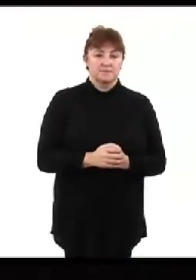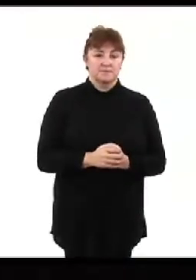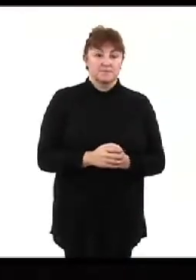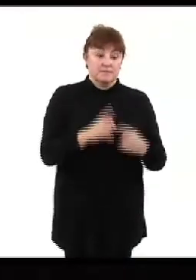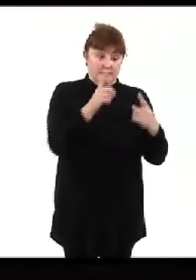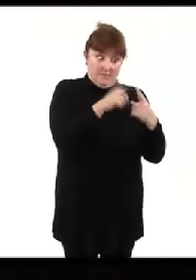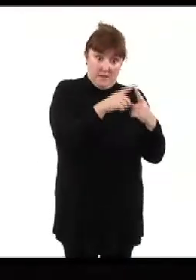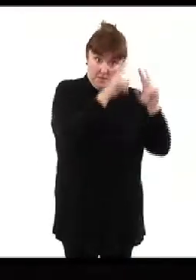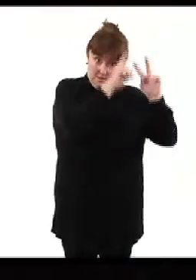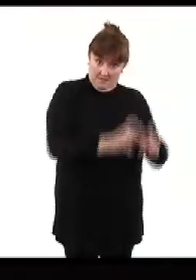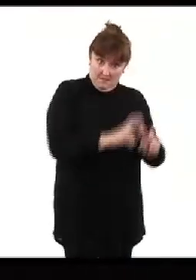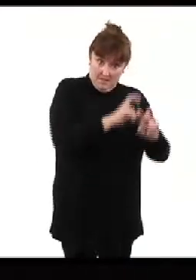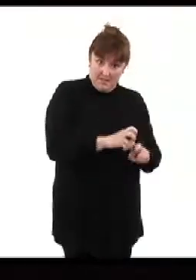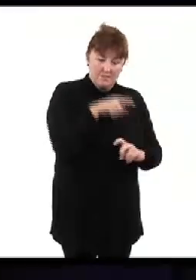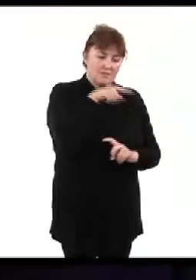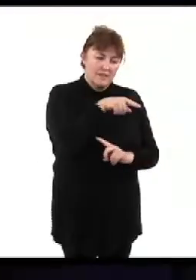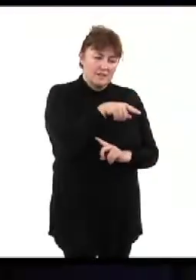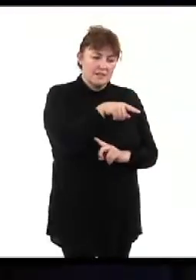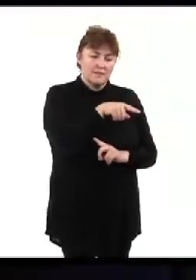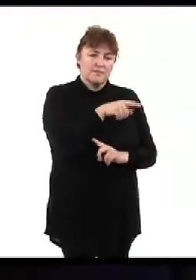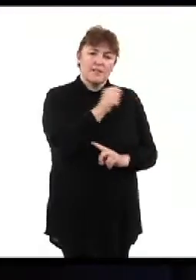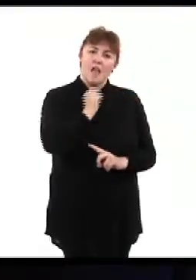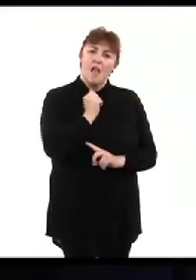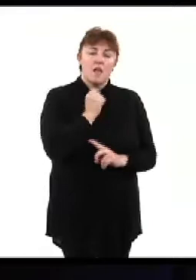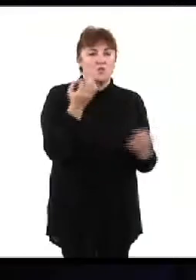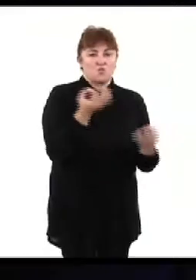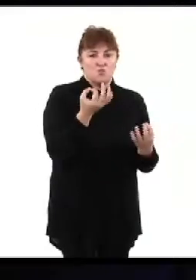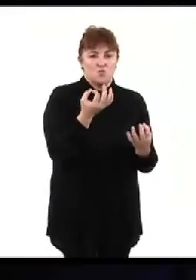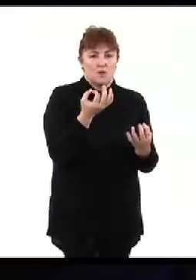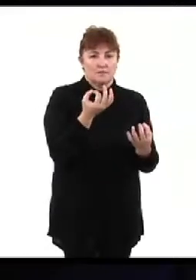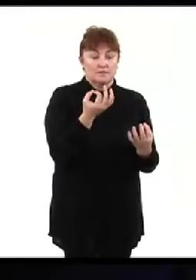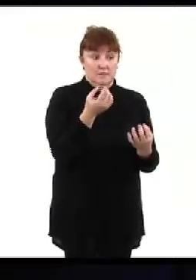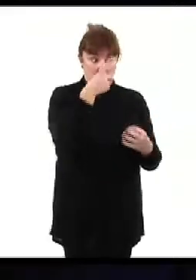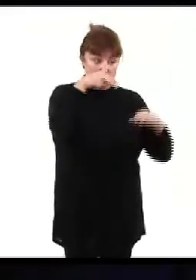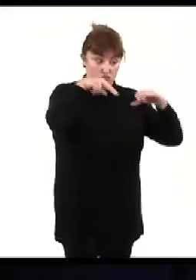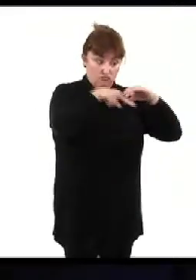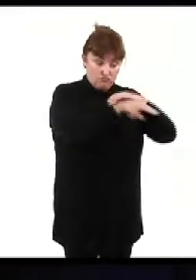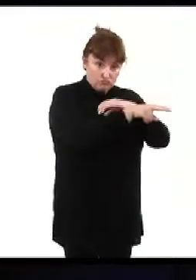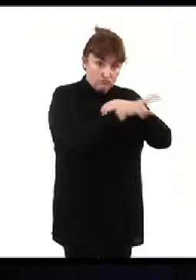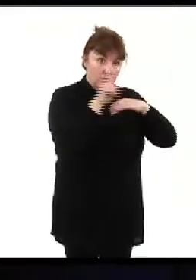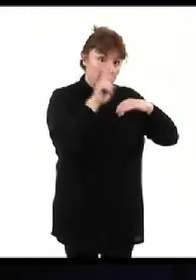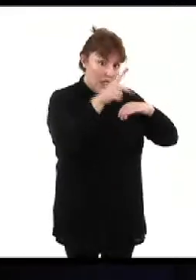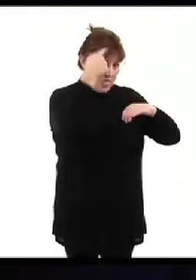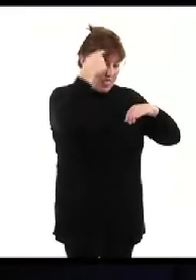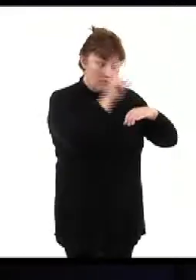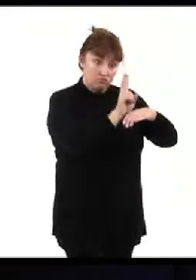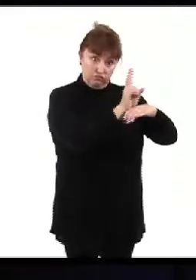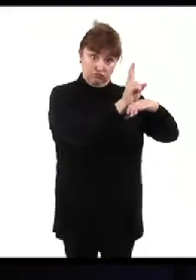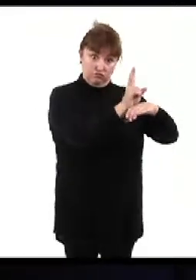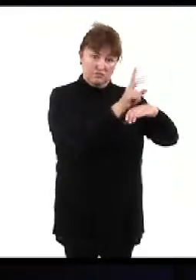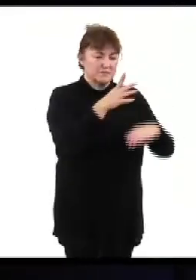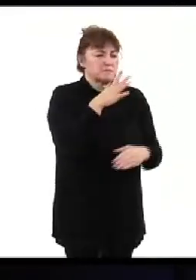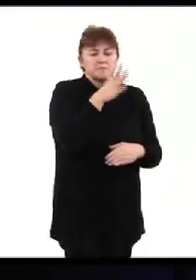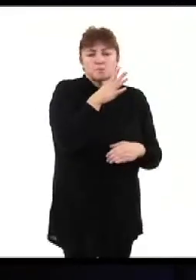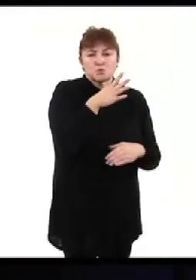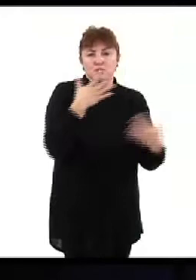So the first study, again, we used positron emission tomography. One reason we use this technique is it is sensitive,